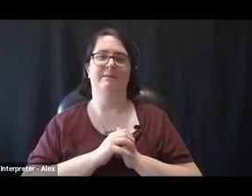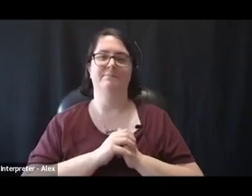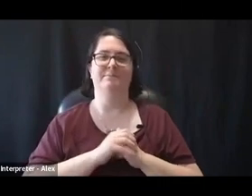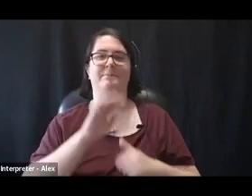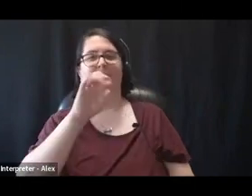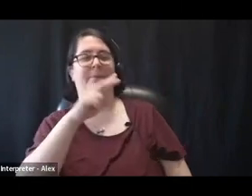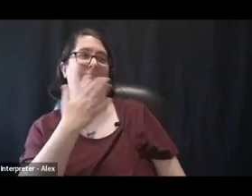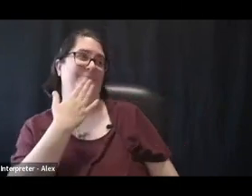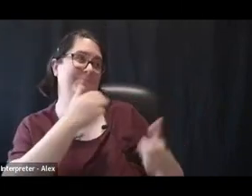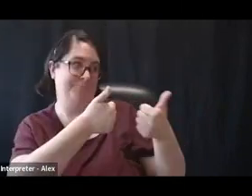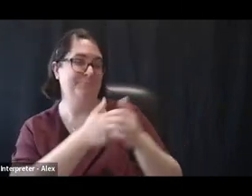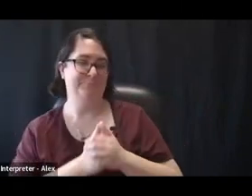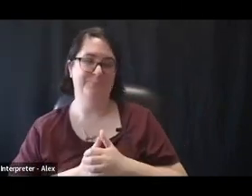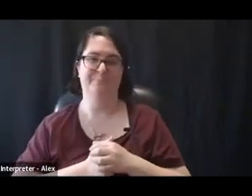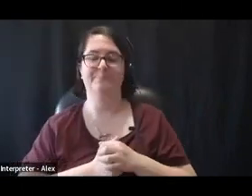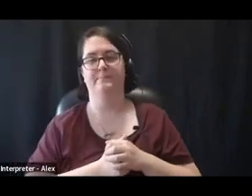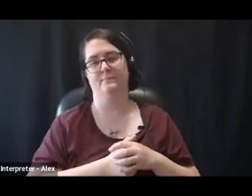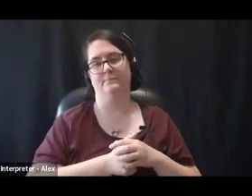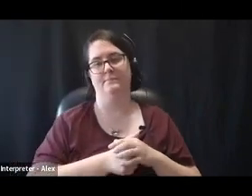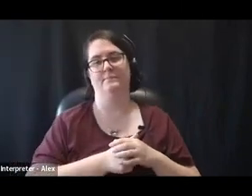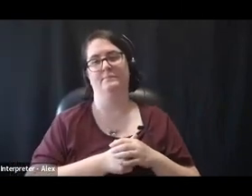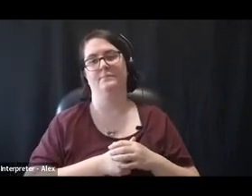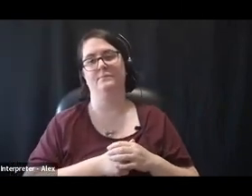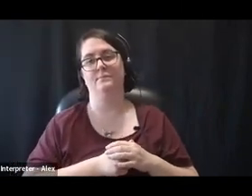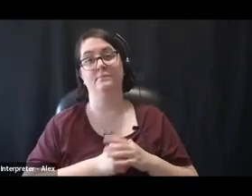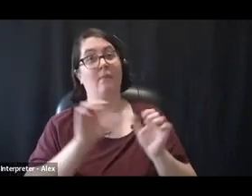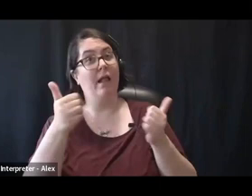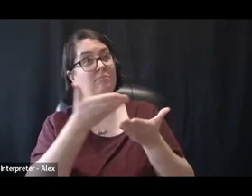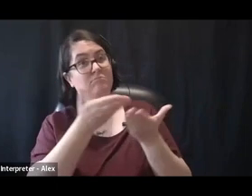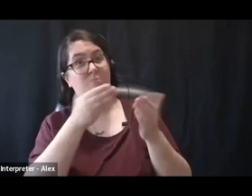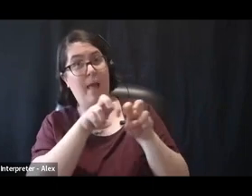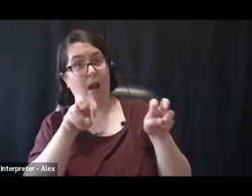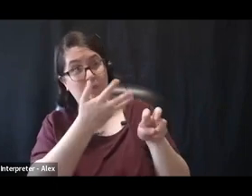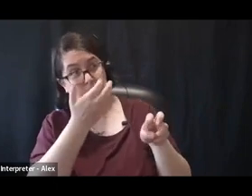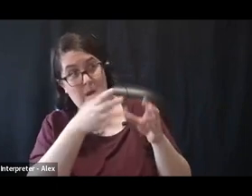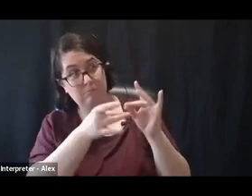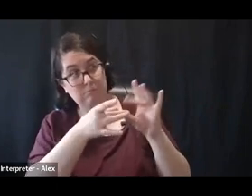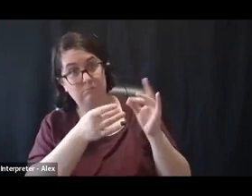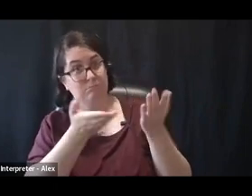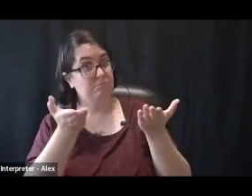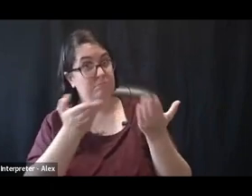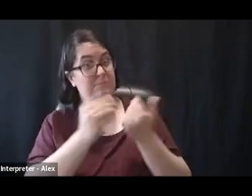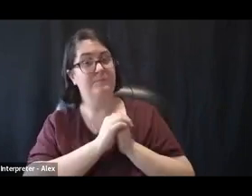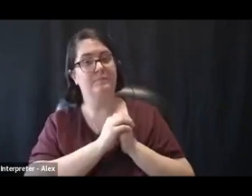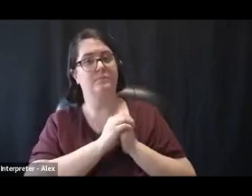Thank you very much. Do we have someone else who would like to add something?